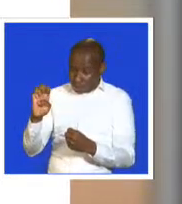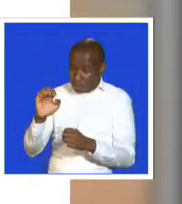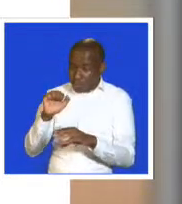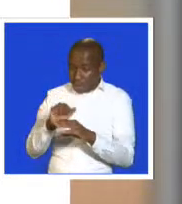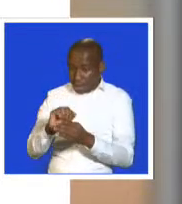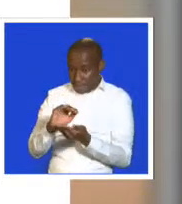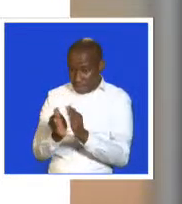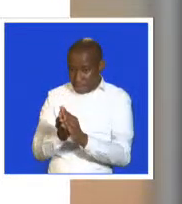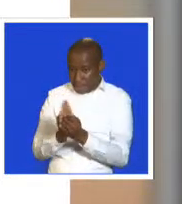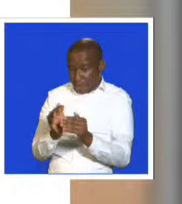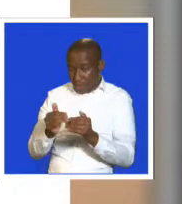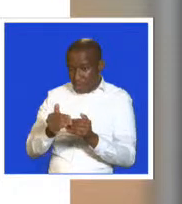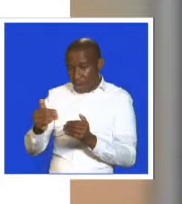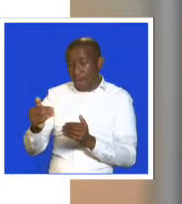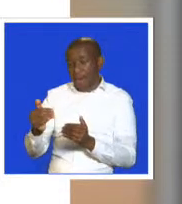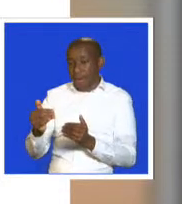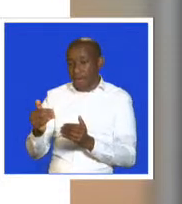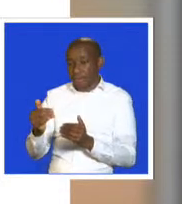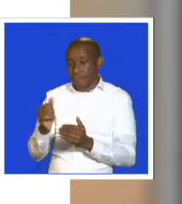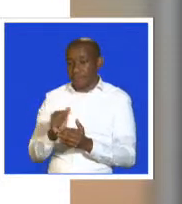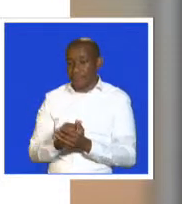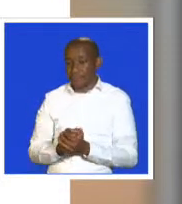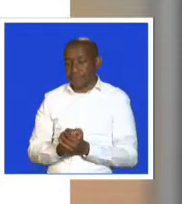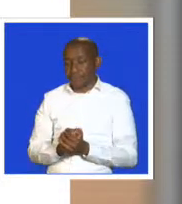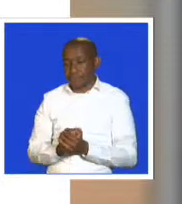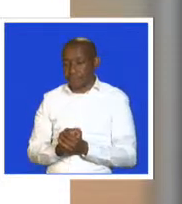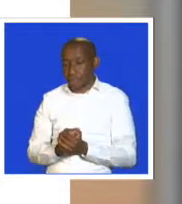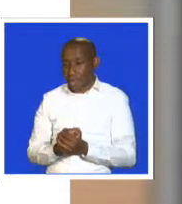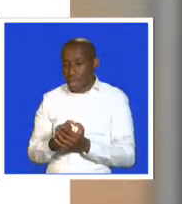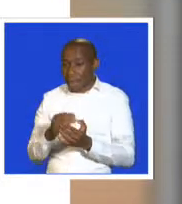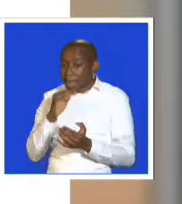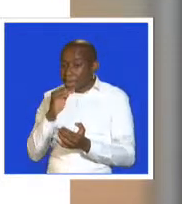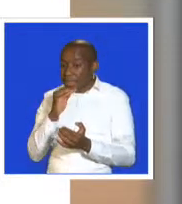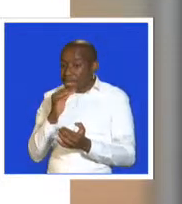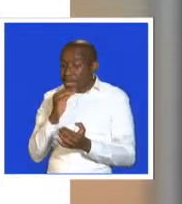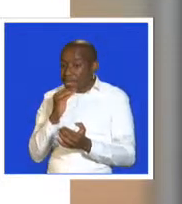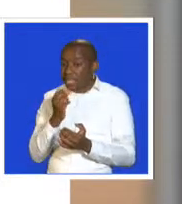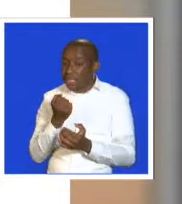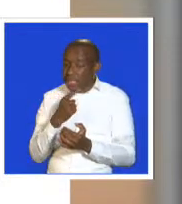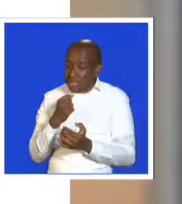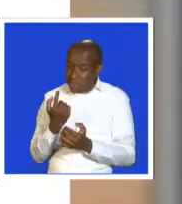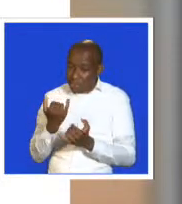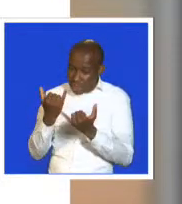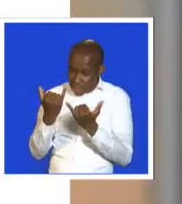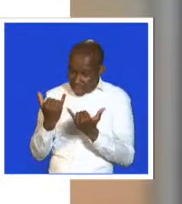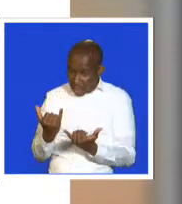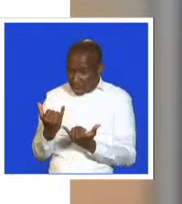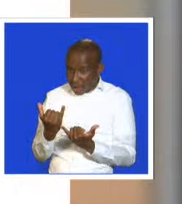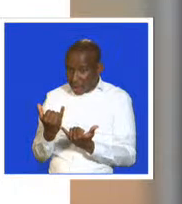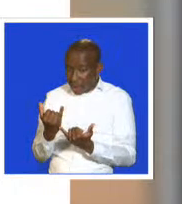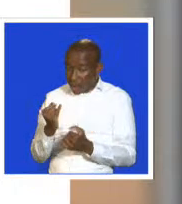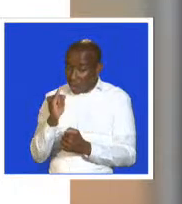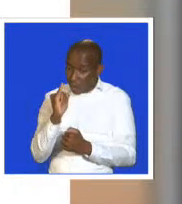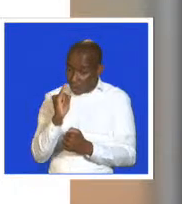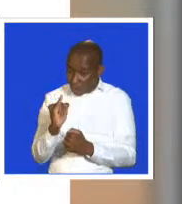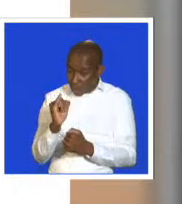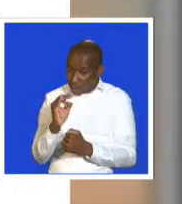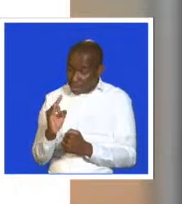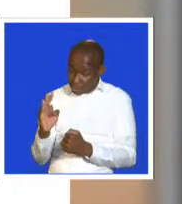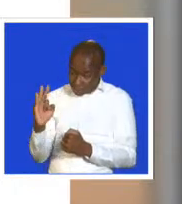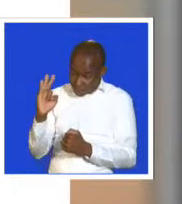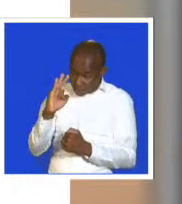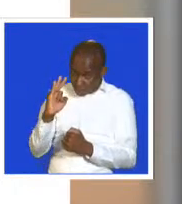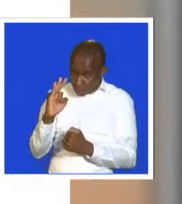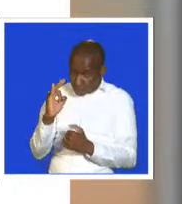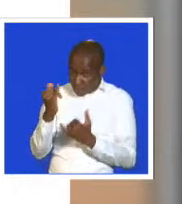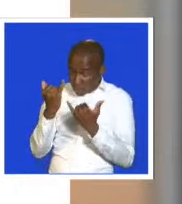the volume of a cube, by simply using the fact that 1 cubed